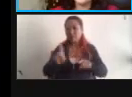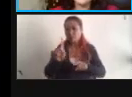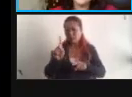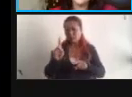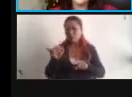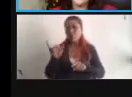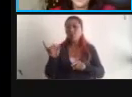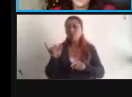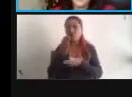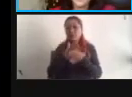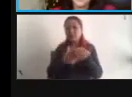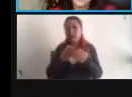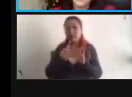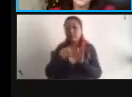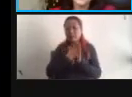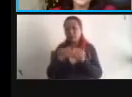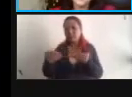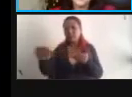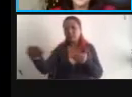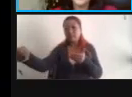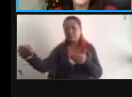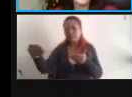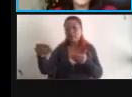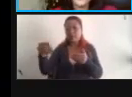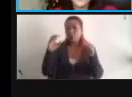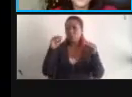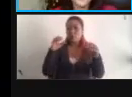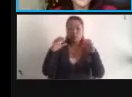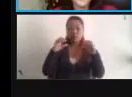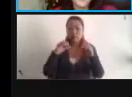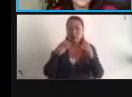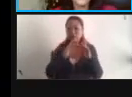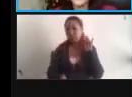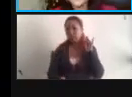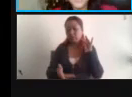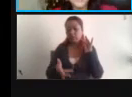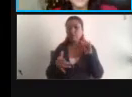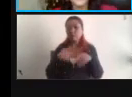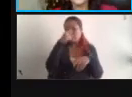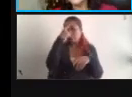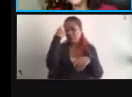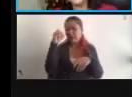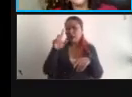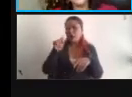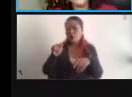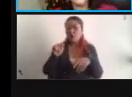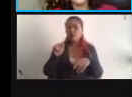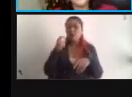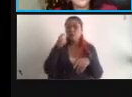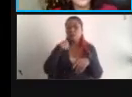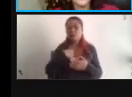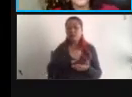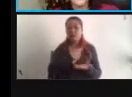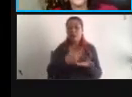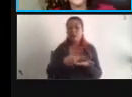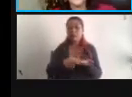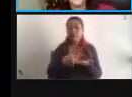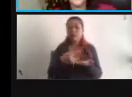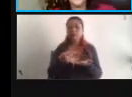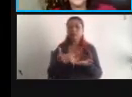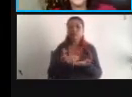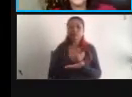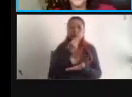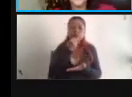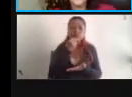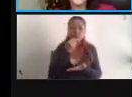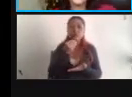potentially some periods of communication blackout. Those things that we talked about, like bonus packages or fresh food or unexpired medication,